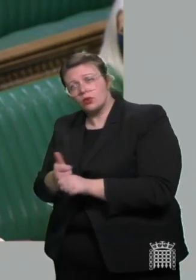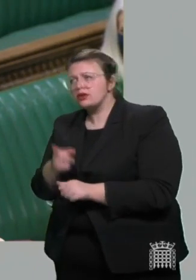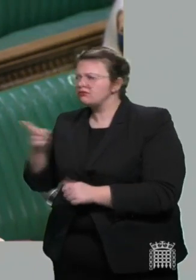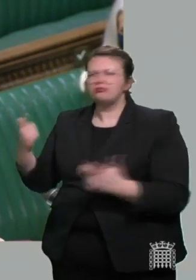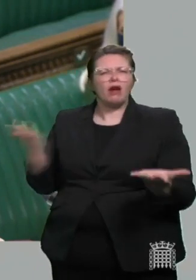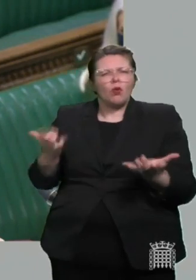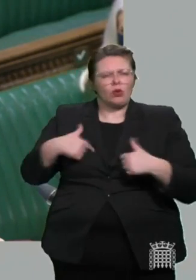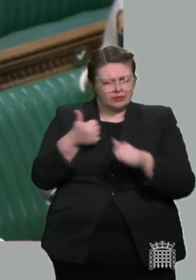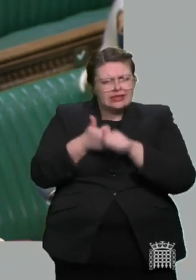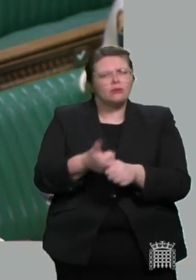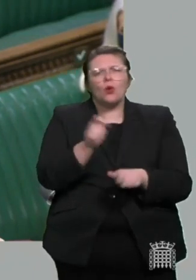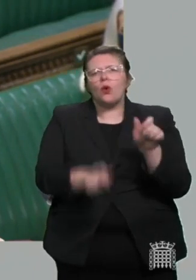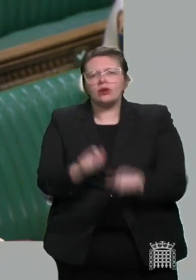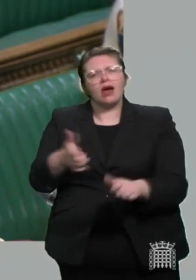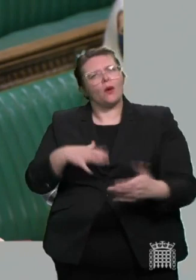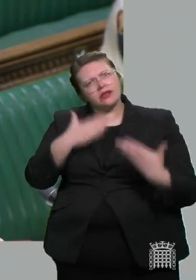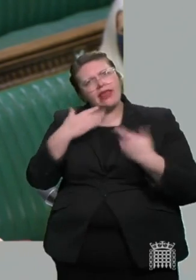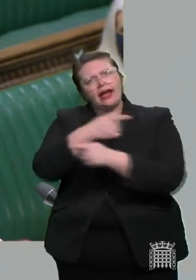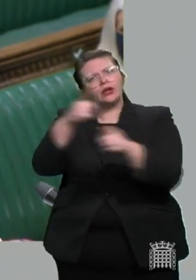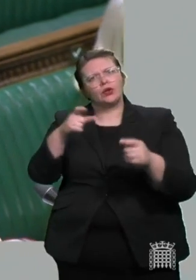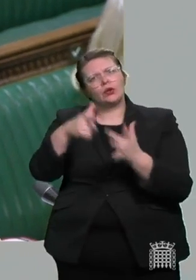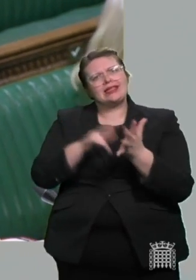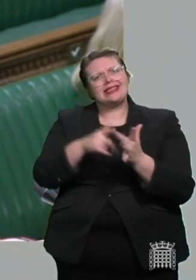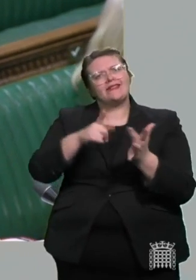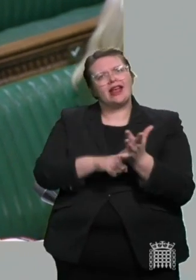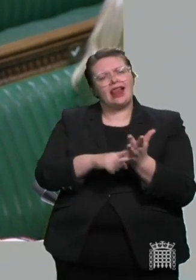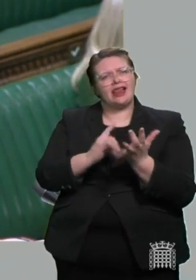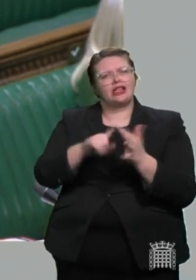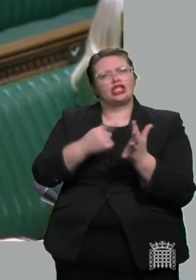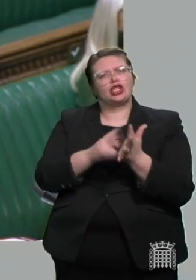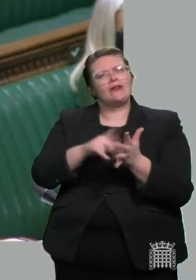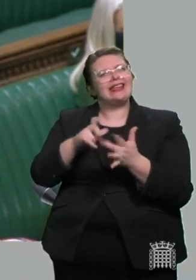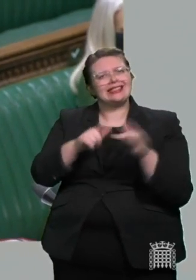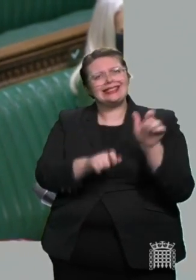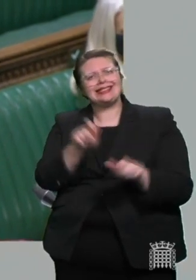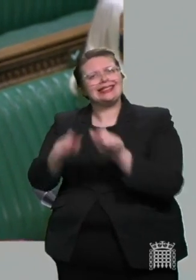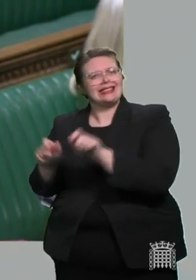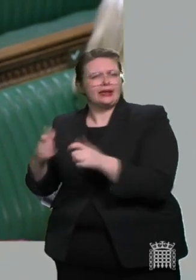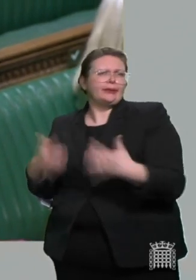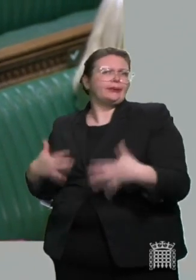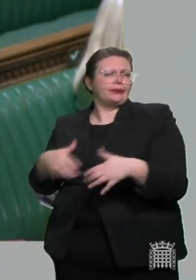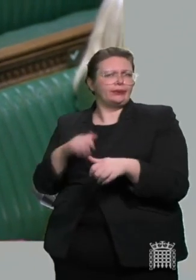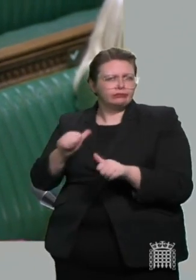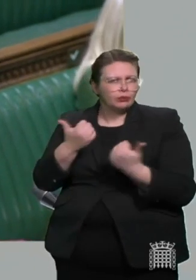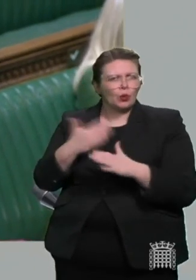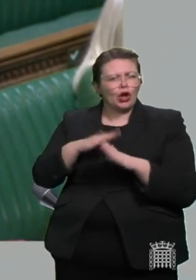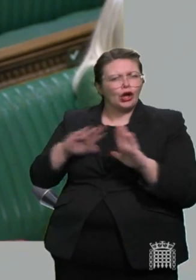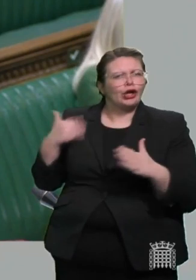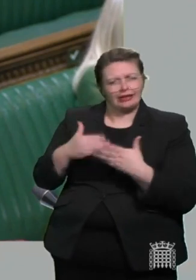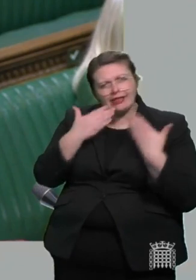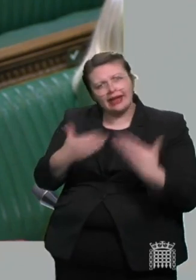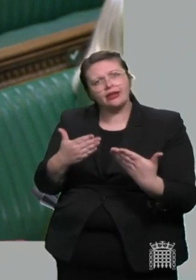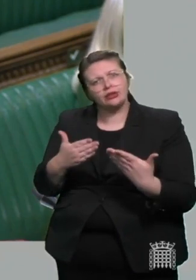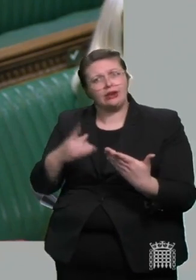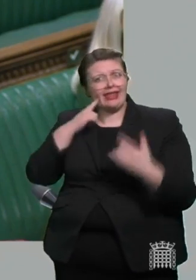up and down the country that they've done throughout the pandemic. And I think everybody in this